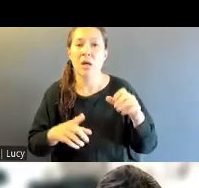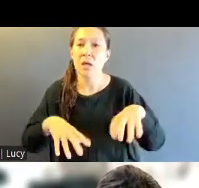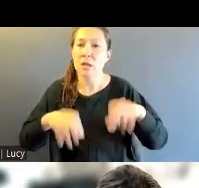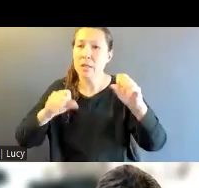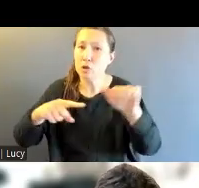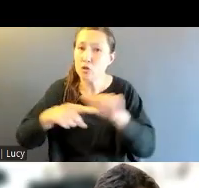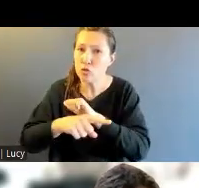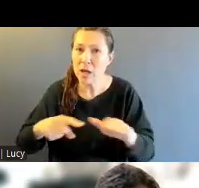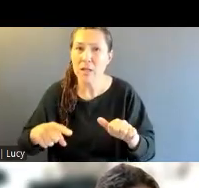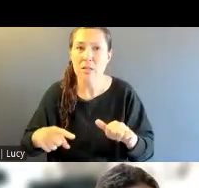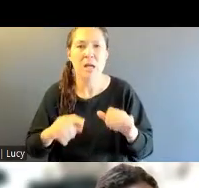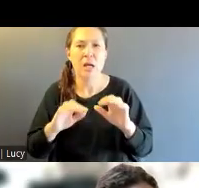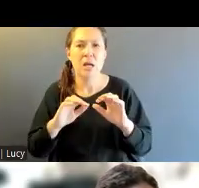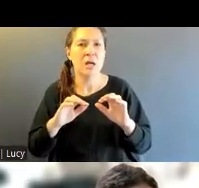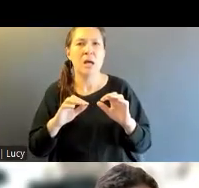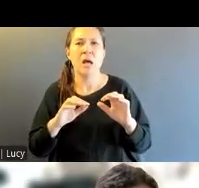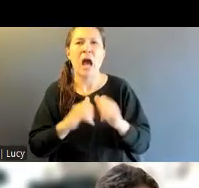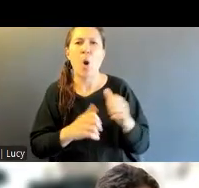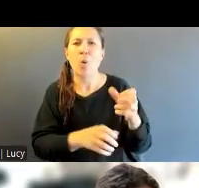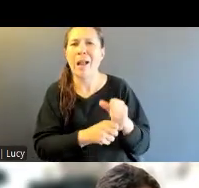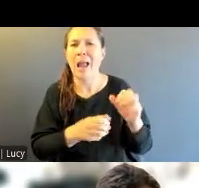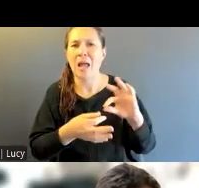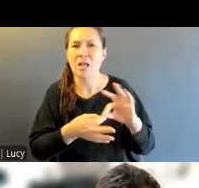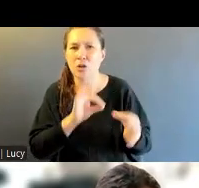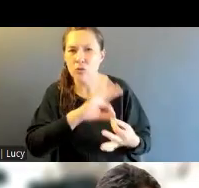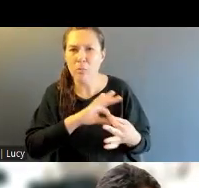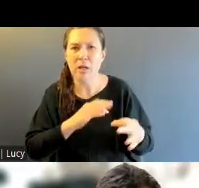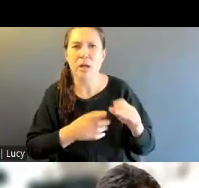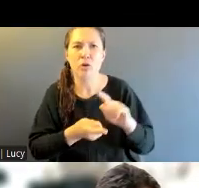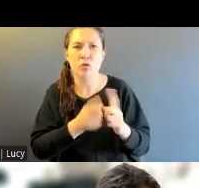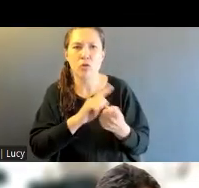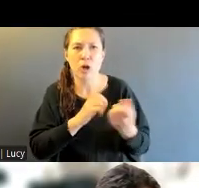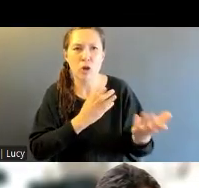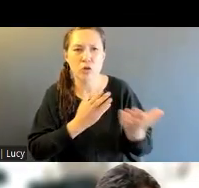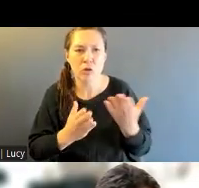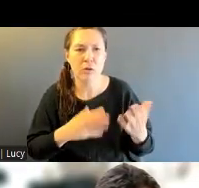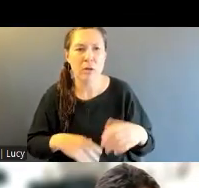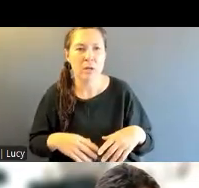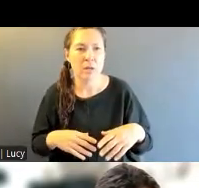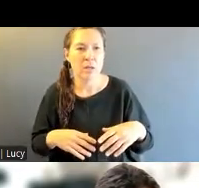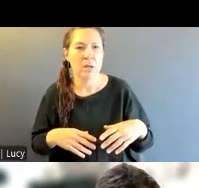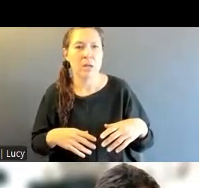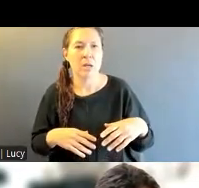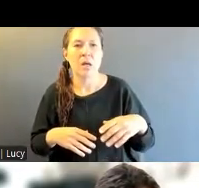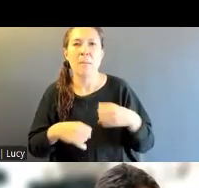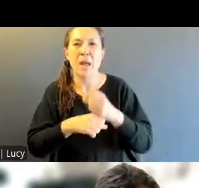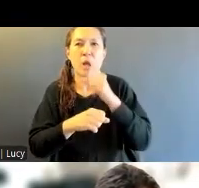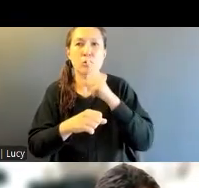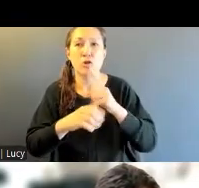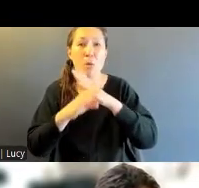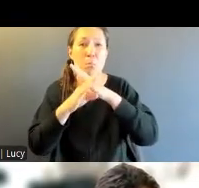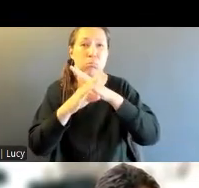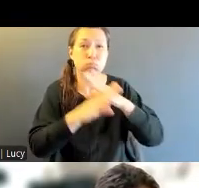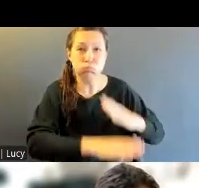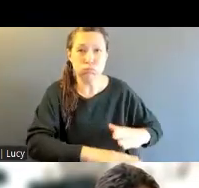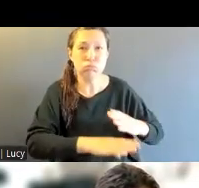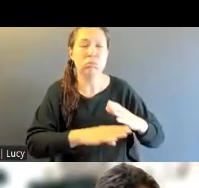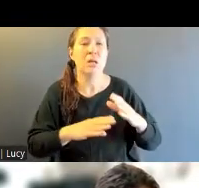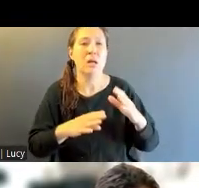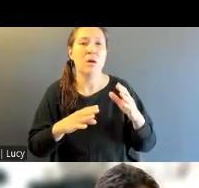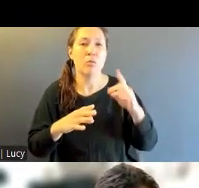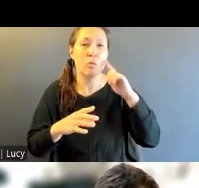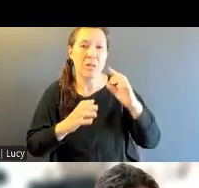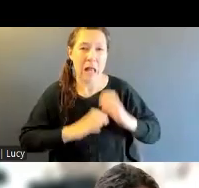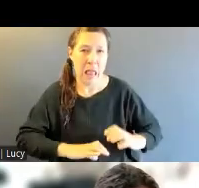translation and interpretation service and seeking further communications methods to reduce the language barriers with clients. As we mentioned